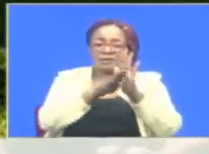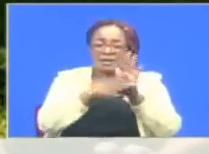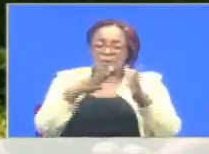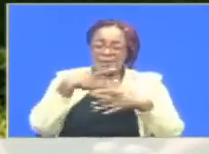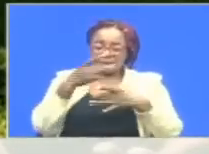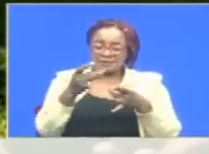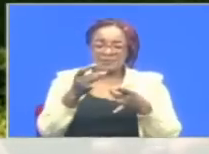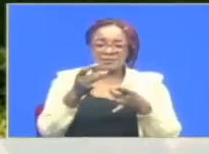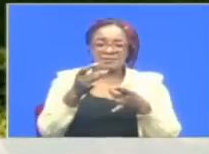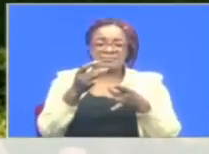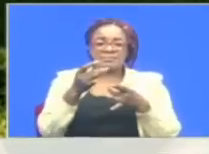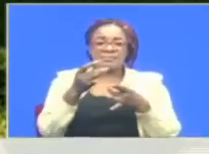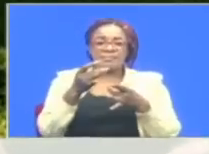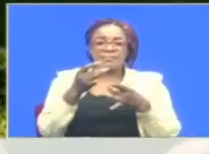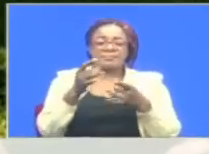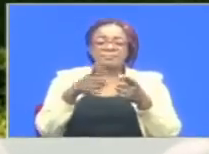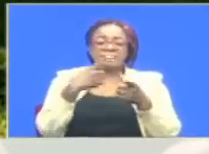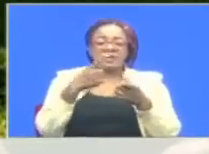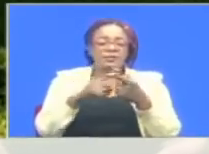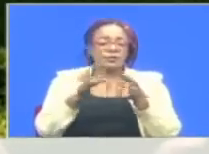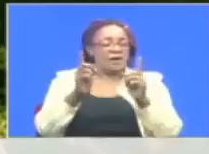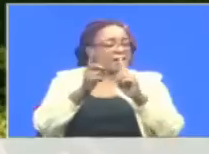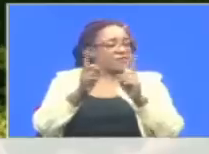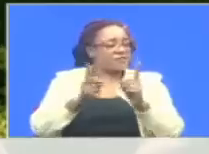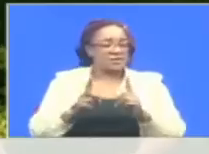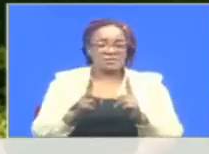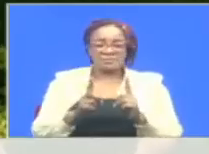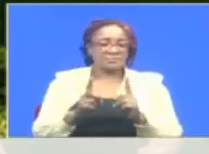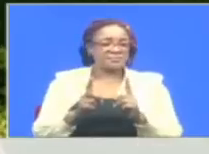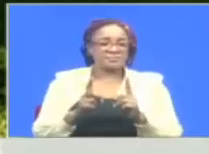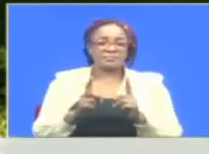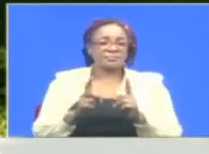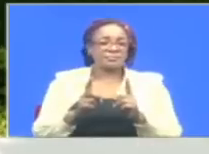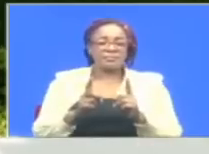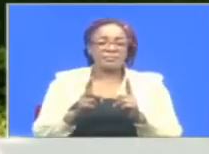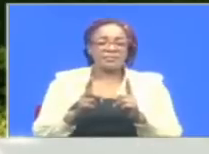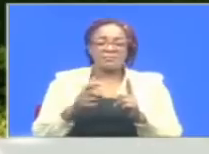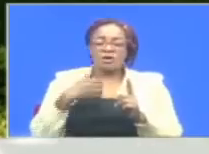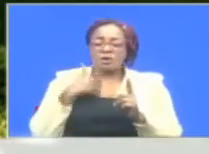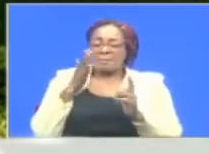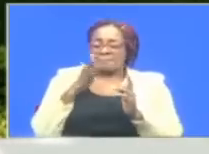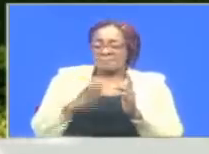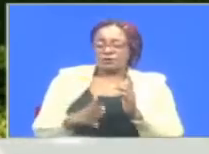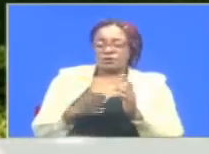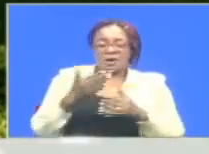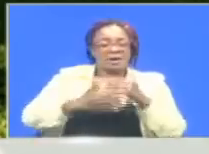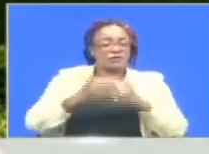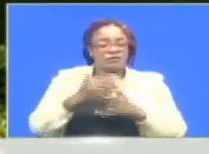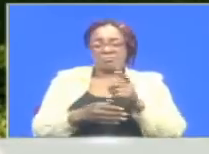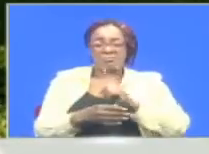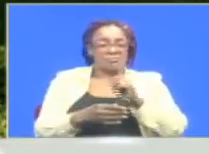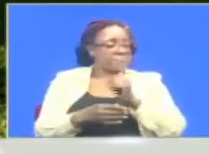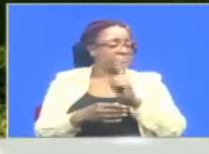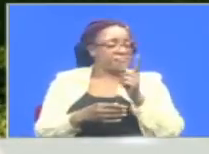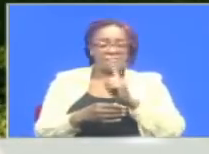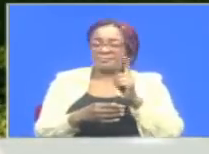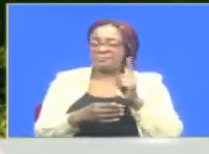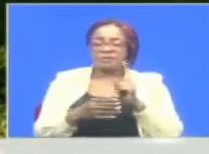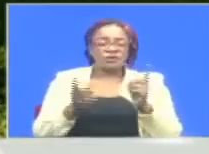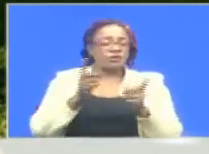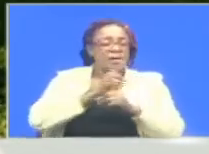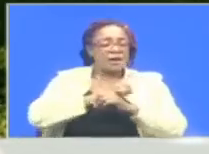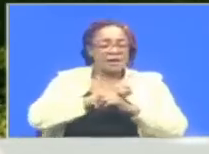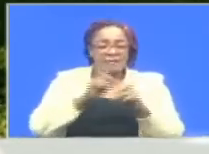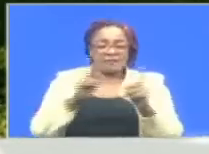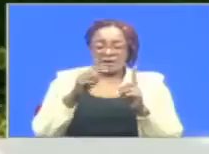interest, it should never be founded on personal relationships. It should never be founded on